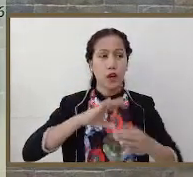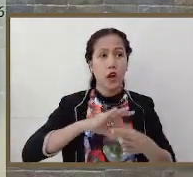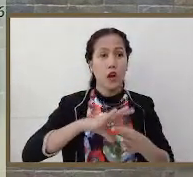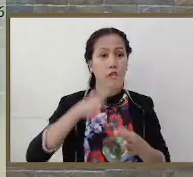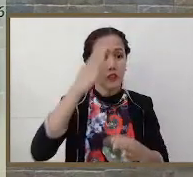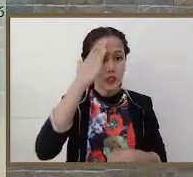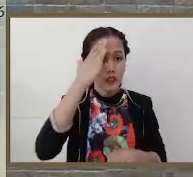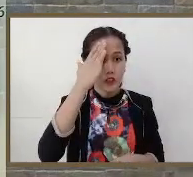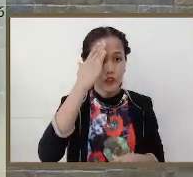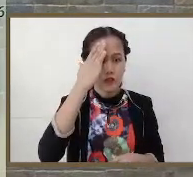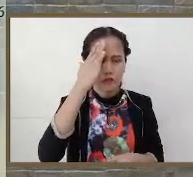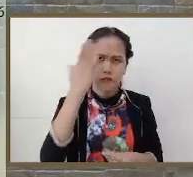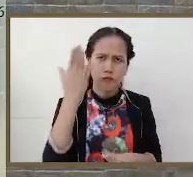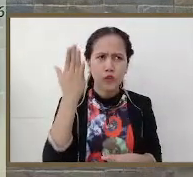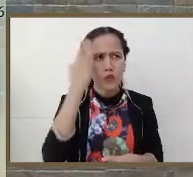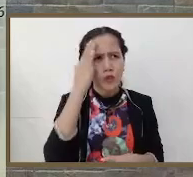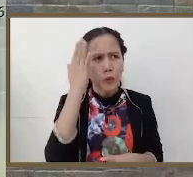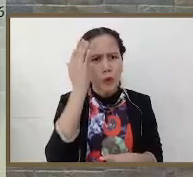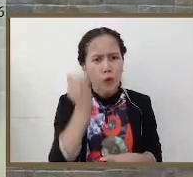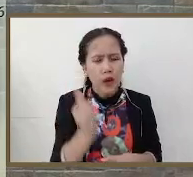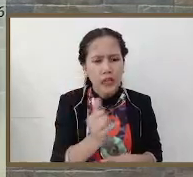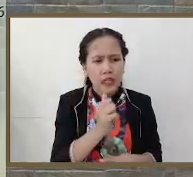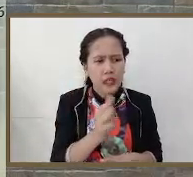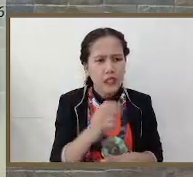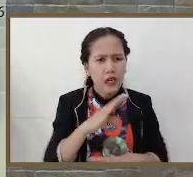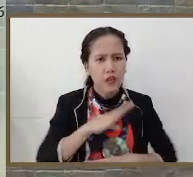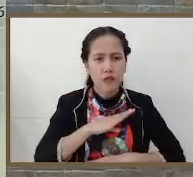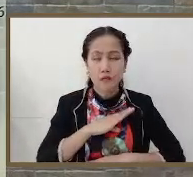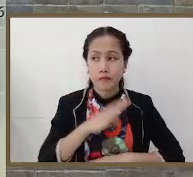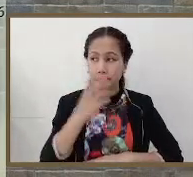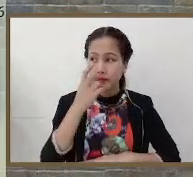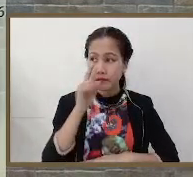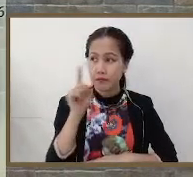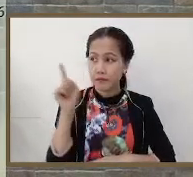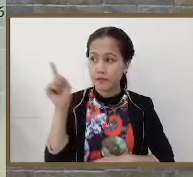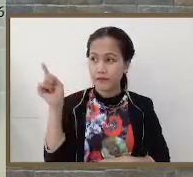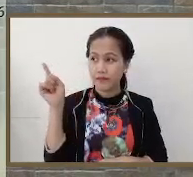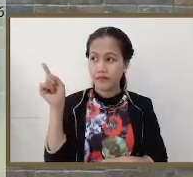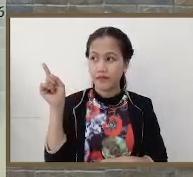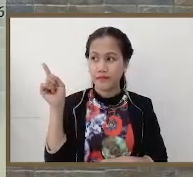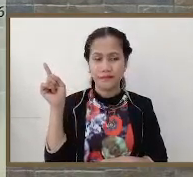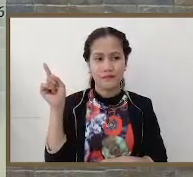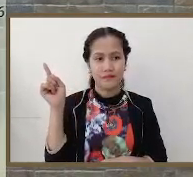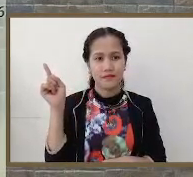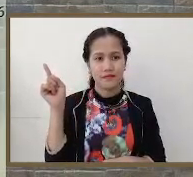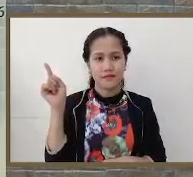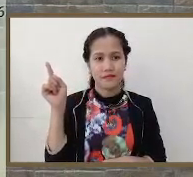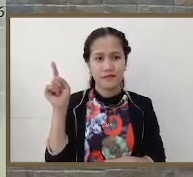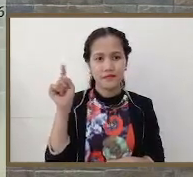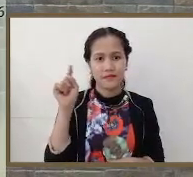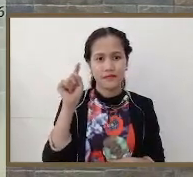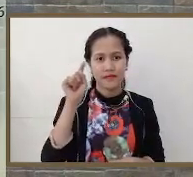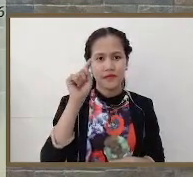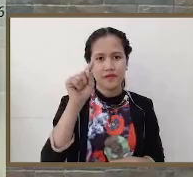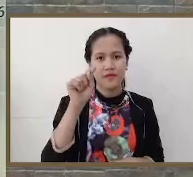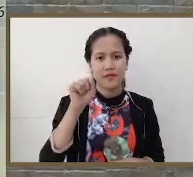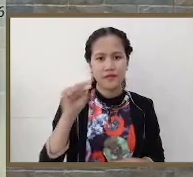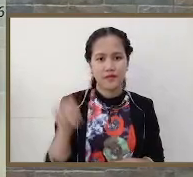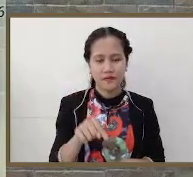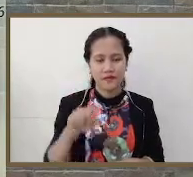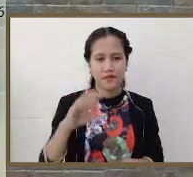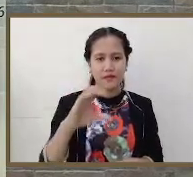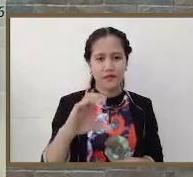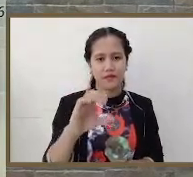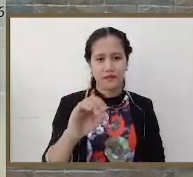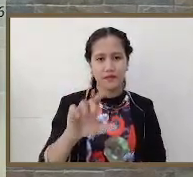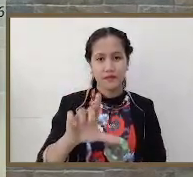know kung bakit po sila nagkulang? As you can notice, the punctuation mark that's being used in that passage, it's a colon. Na ibig sabihin,